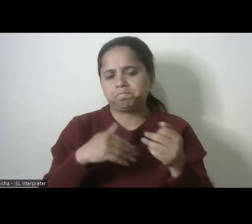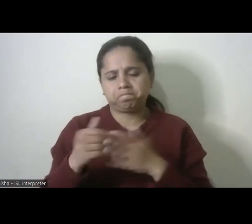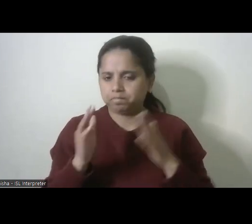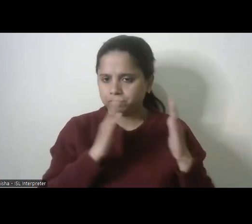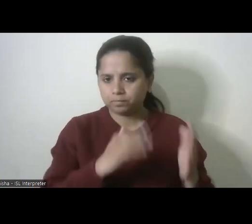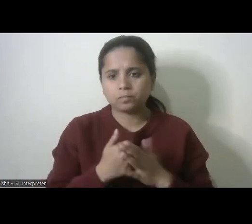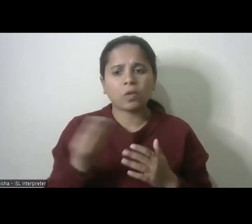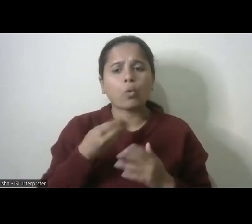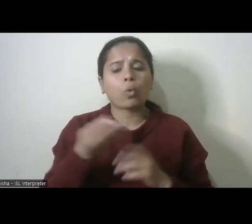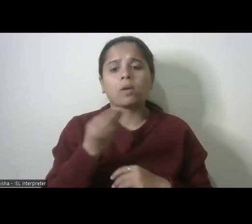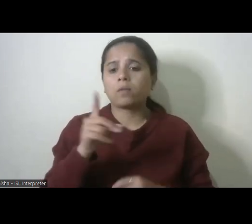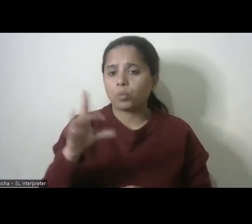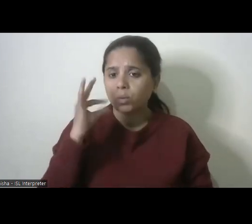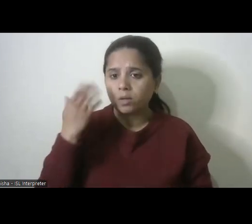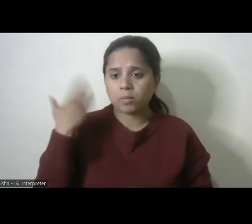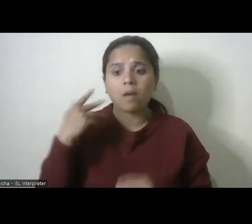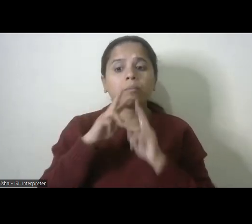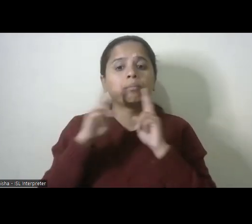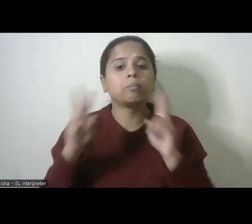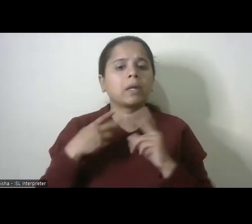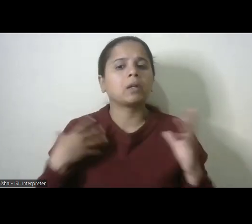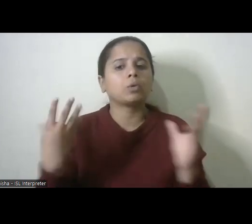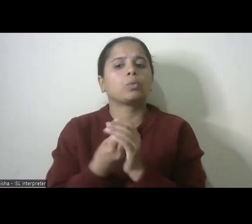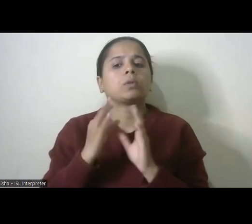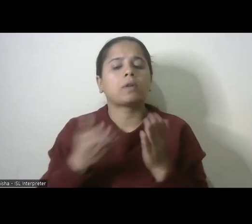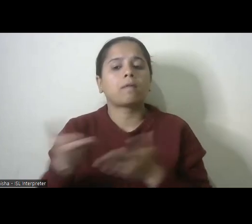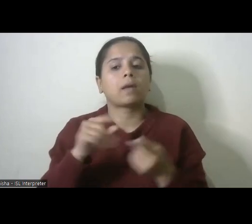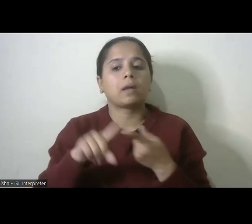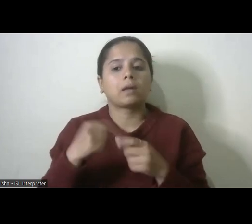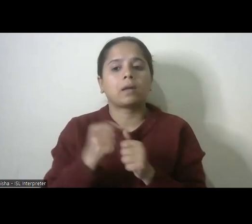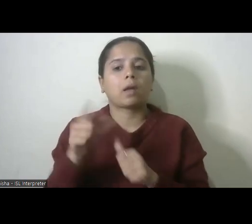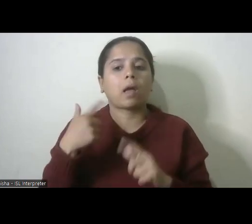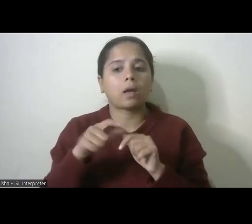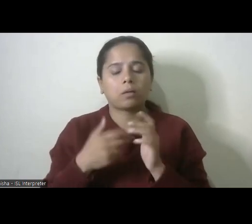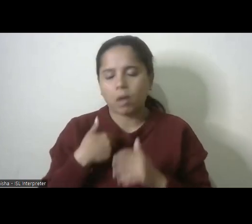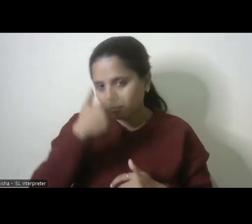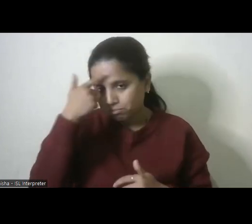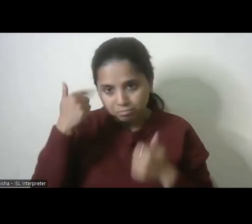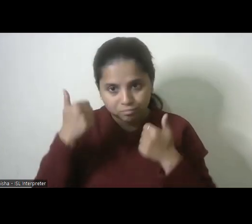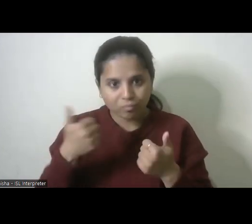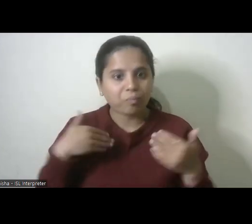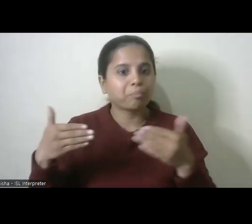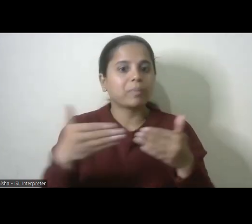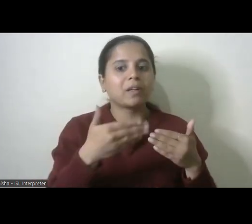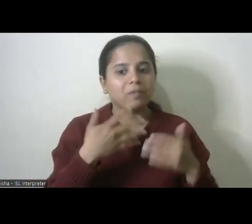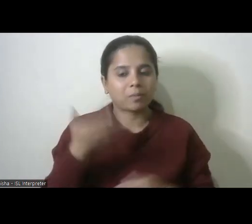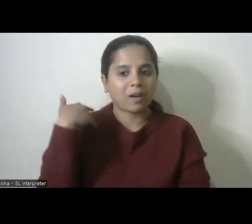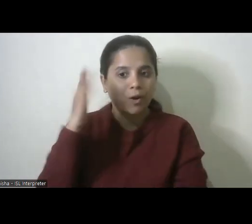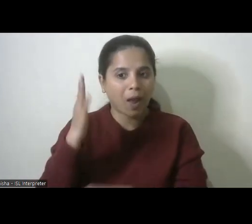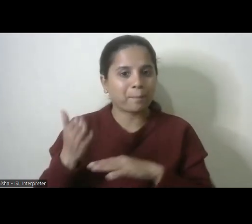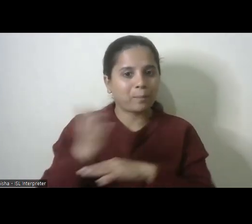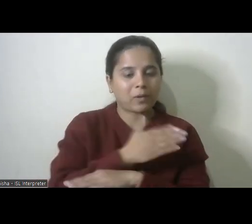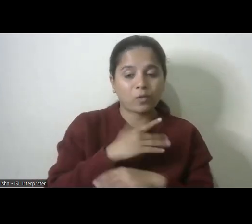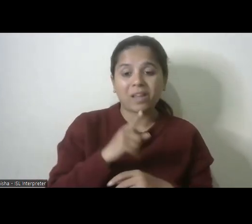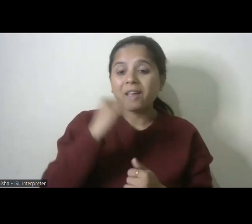Anyway, a few weeks ago, we had a meeting together with the egalitarians. I'm so grateful you met with me ahead of the lecture. And right at the